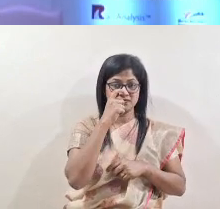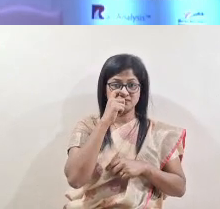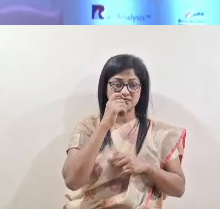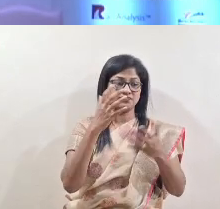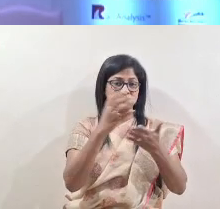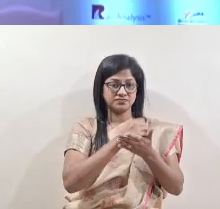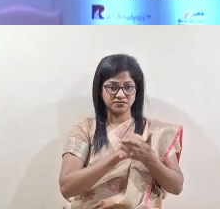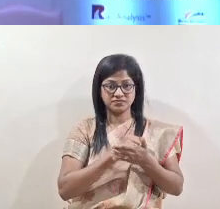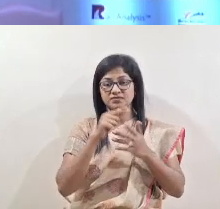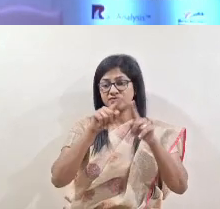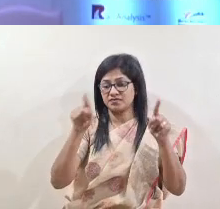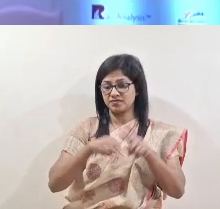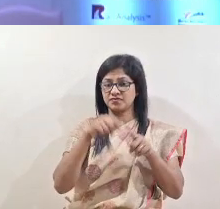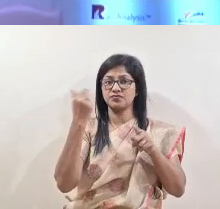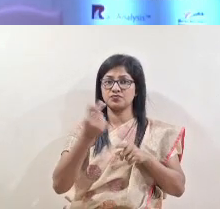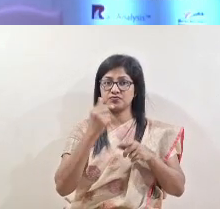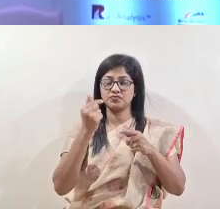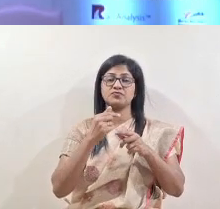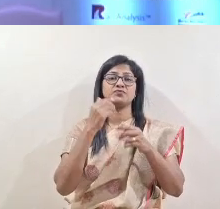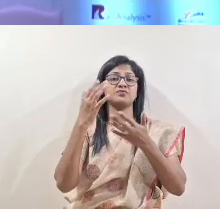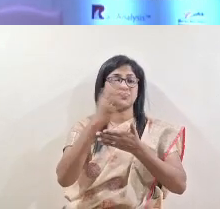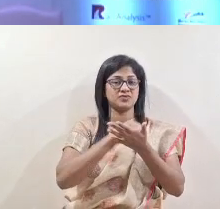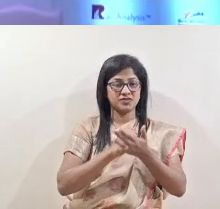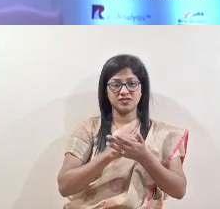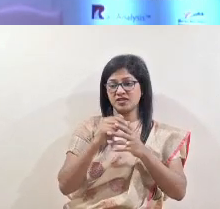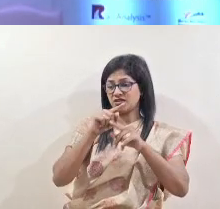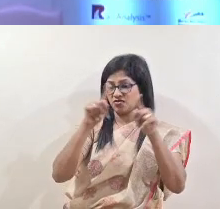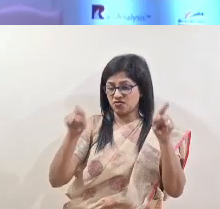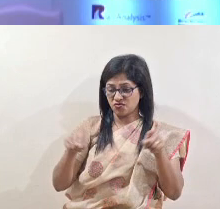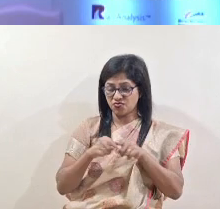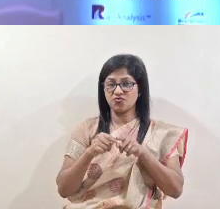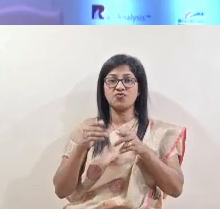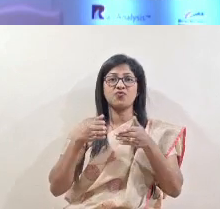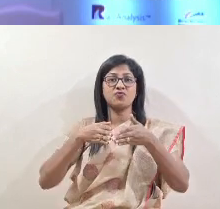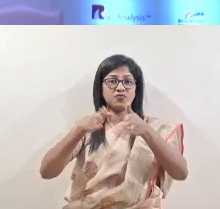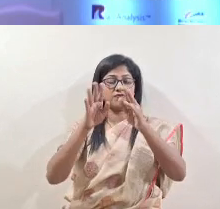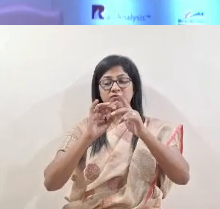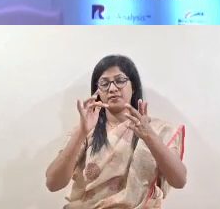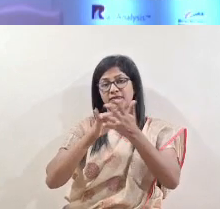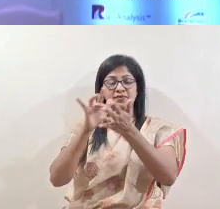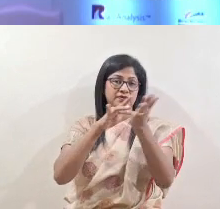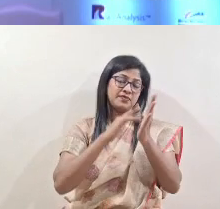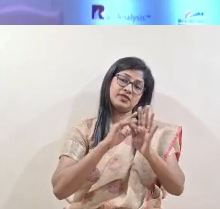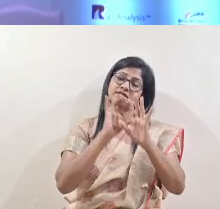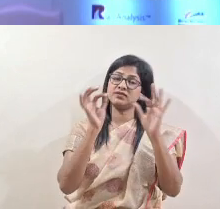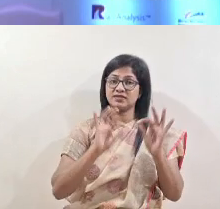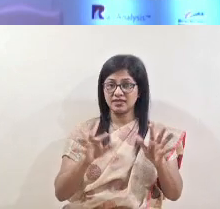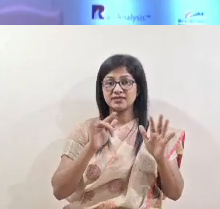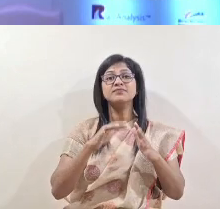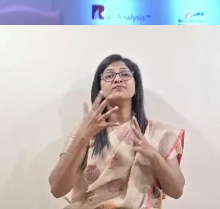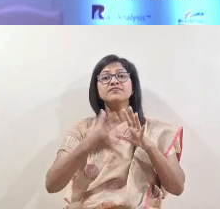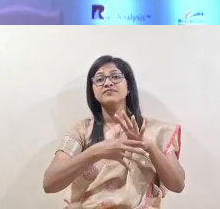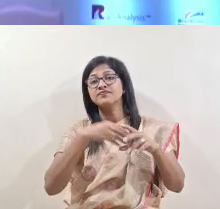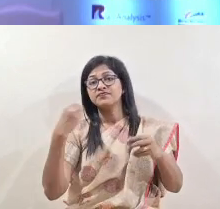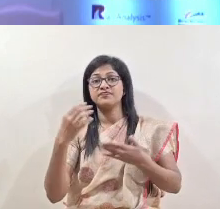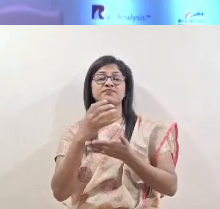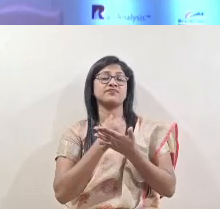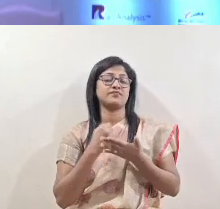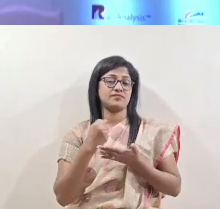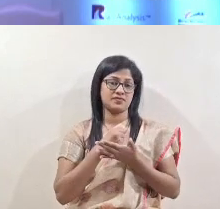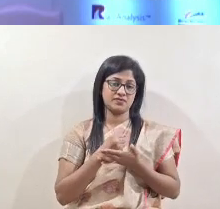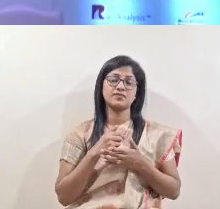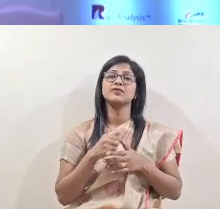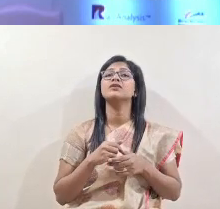count, we had the land use data, we had the road geometrics. Finally, after extracting this data, we have done